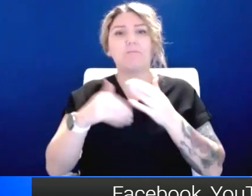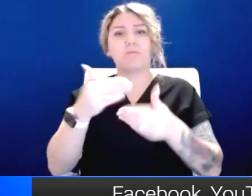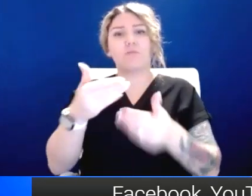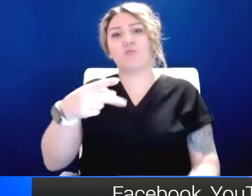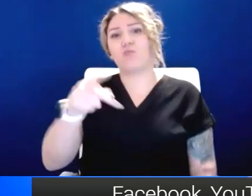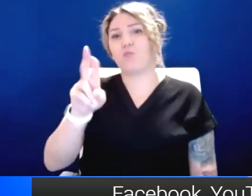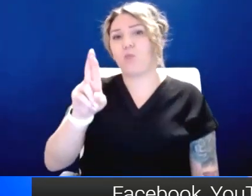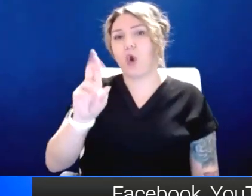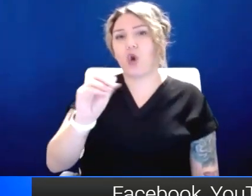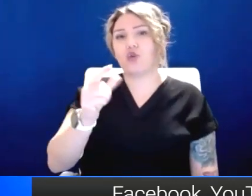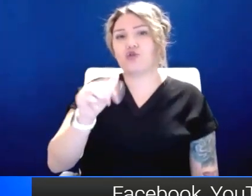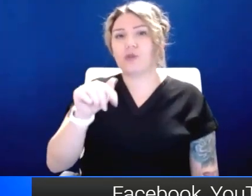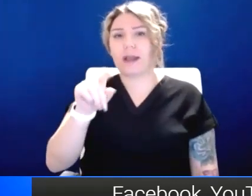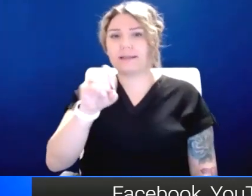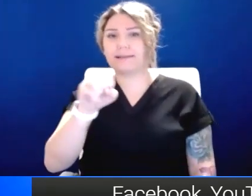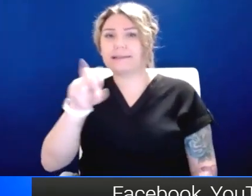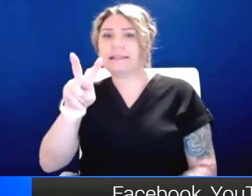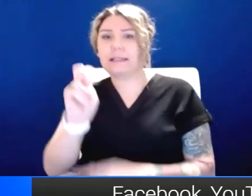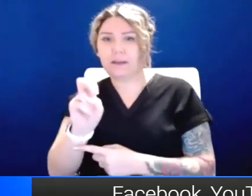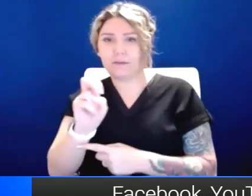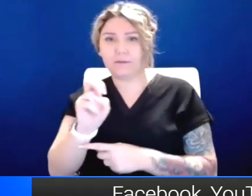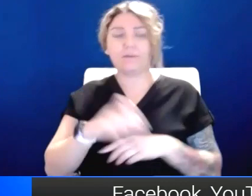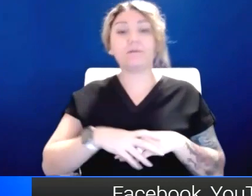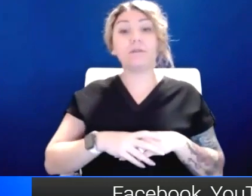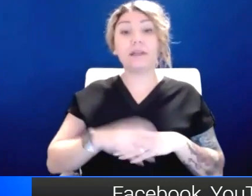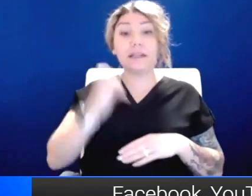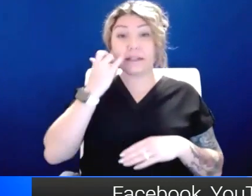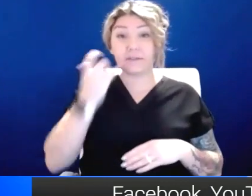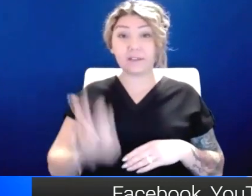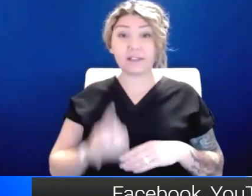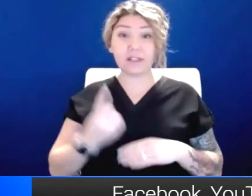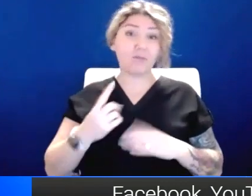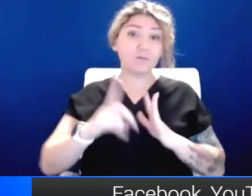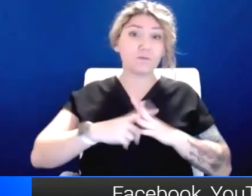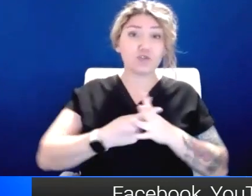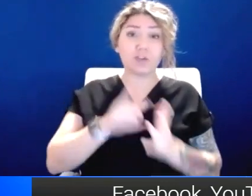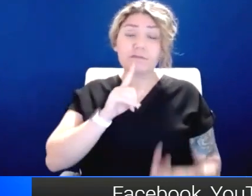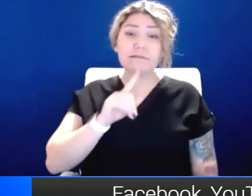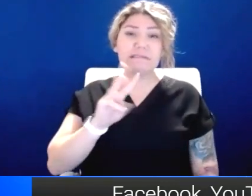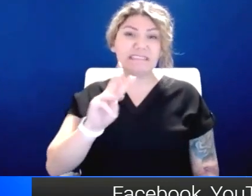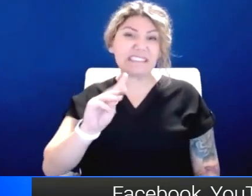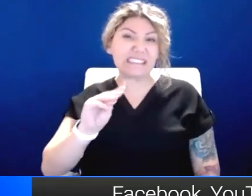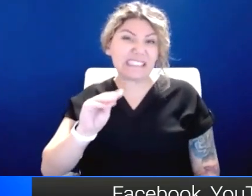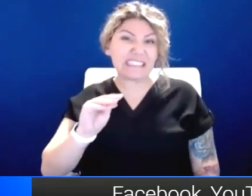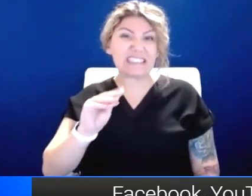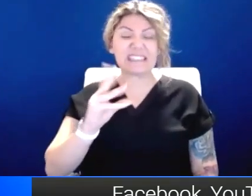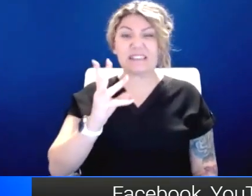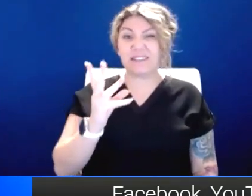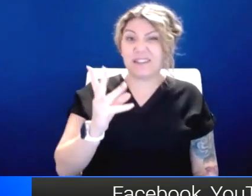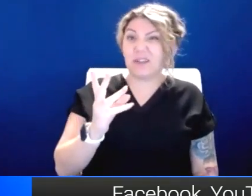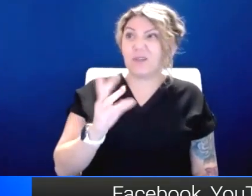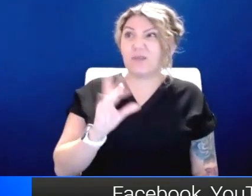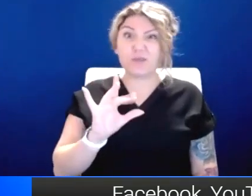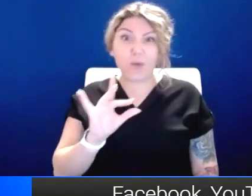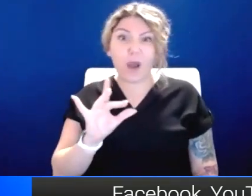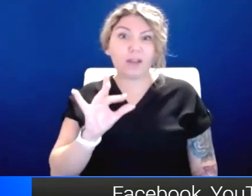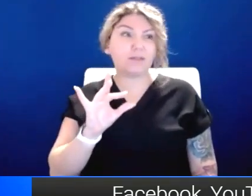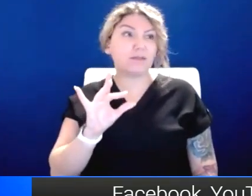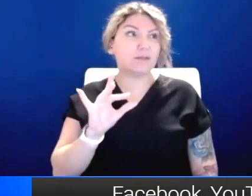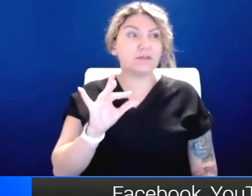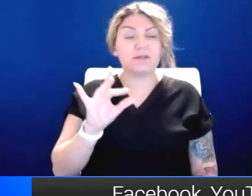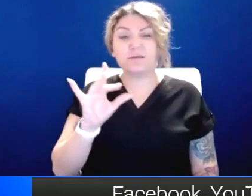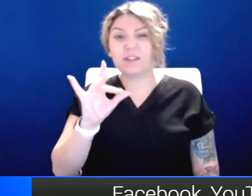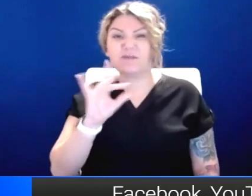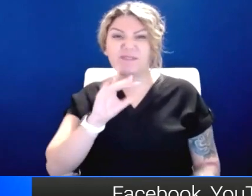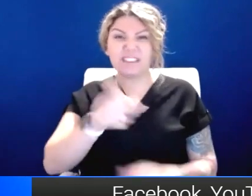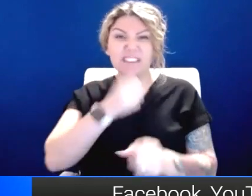What we look at it is that if someone starts at 60 years of age, you're looking at 20, 25 years of progression. If you have someone